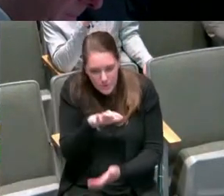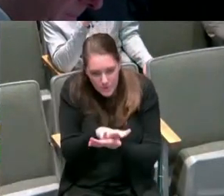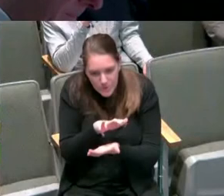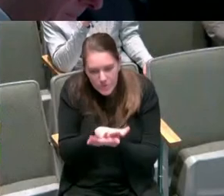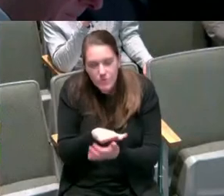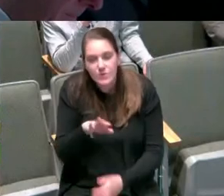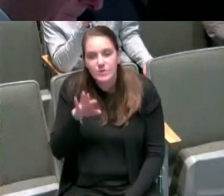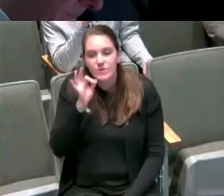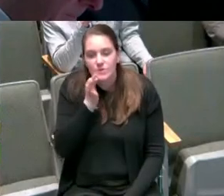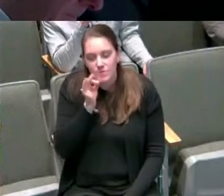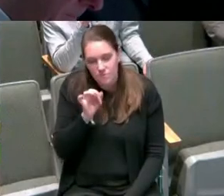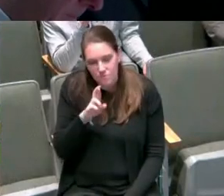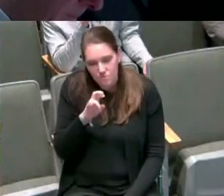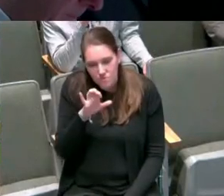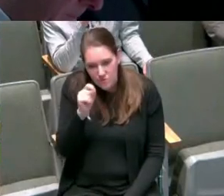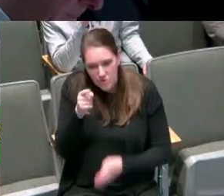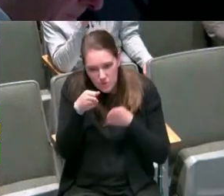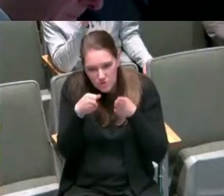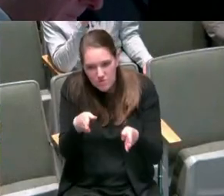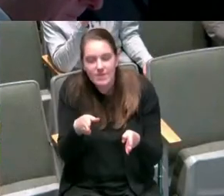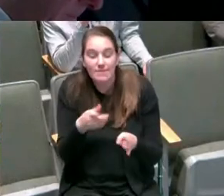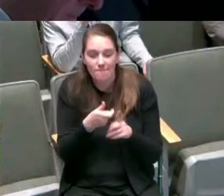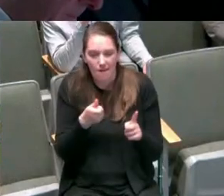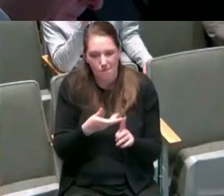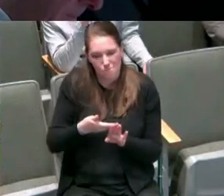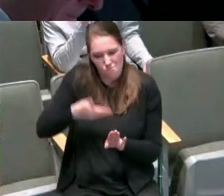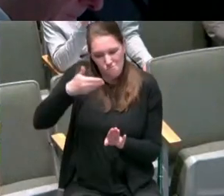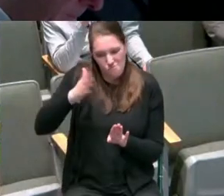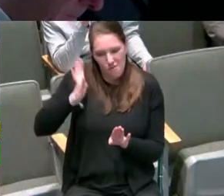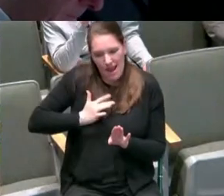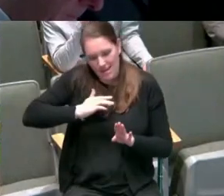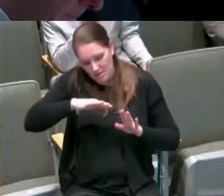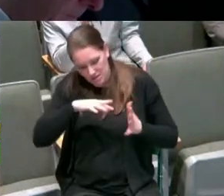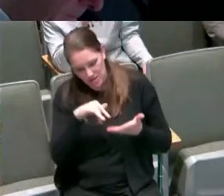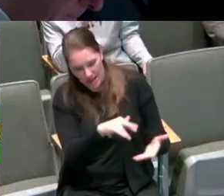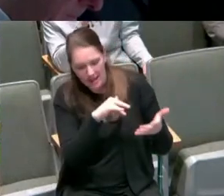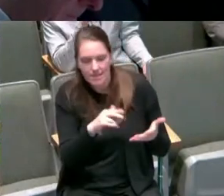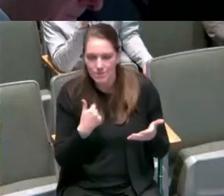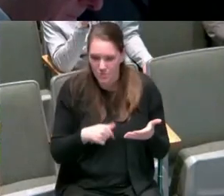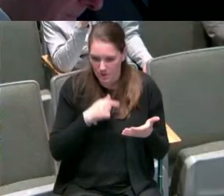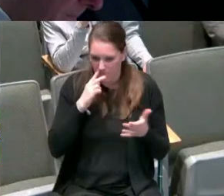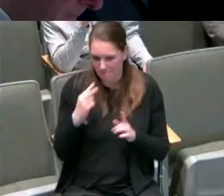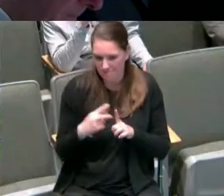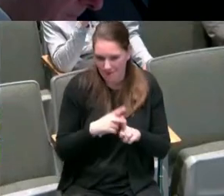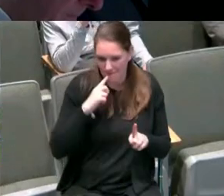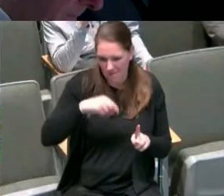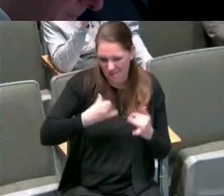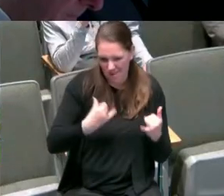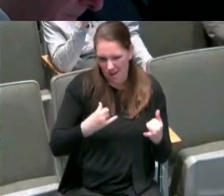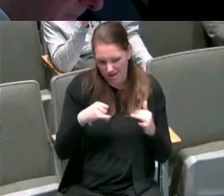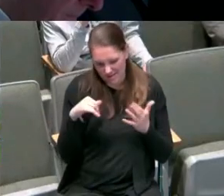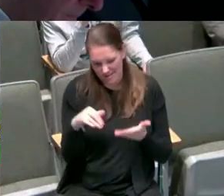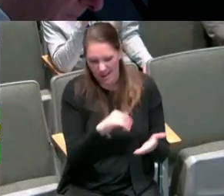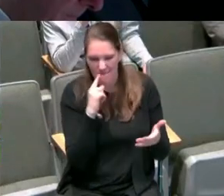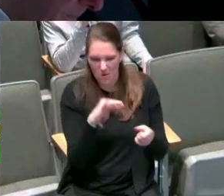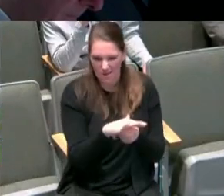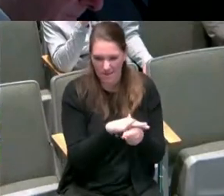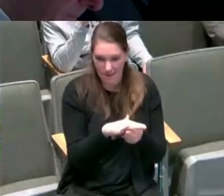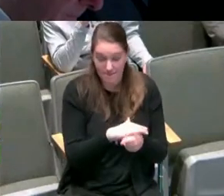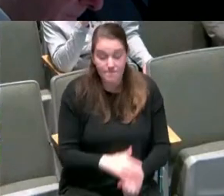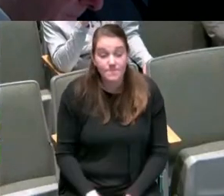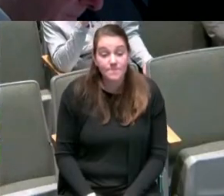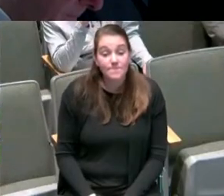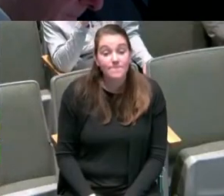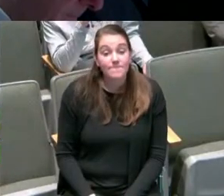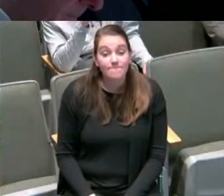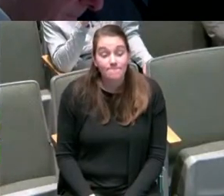from previous playing studies that we can use in this existing planning study so the questions that